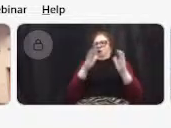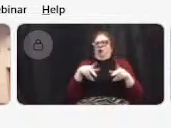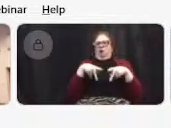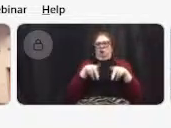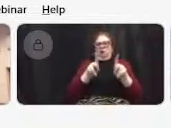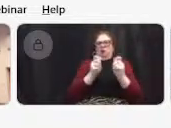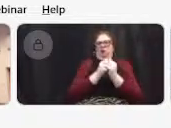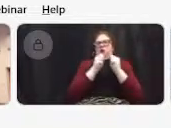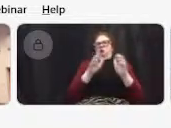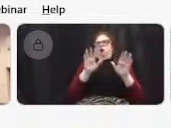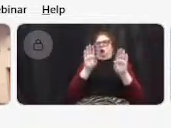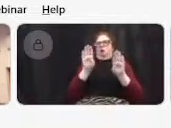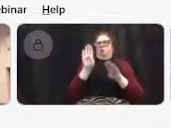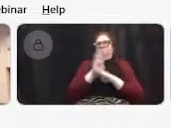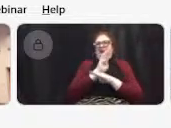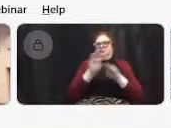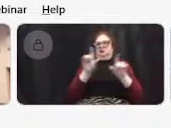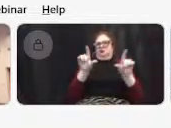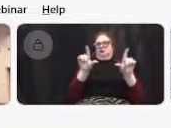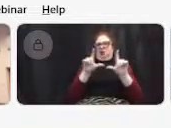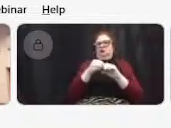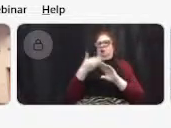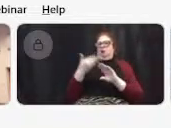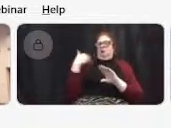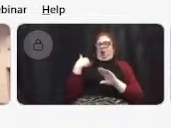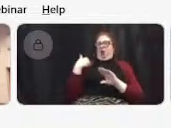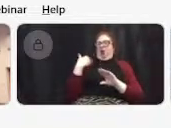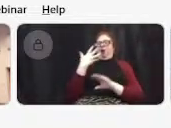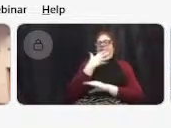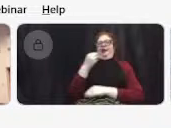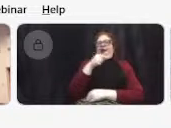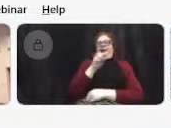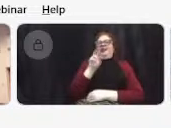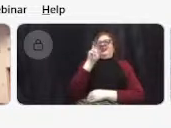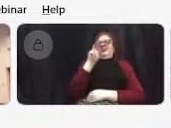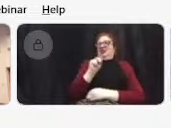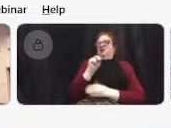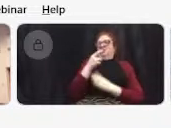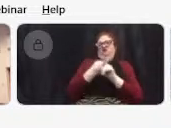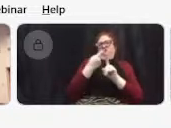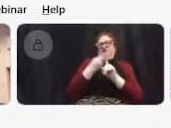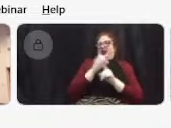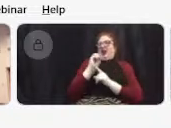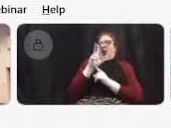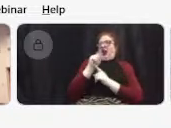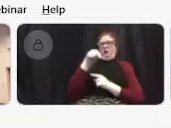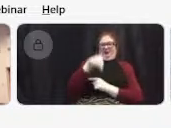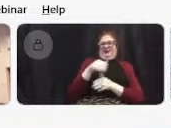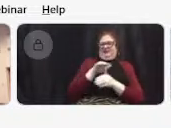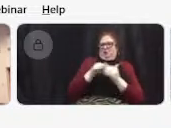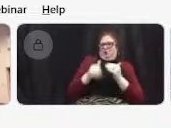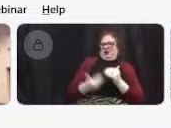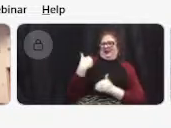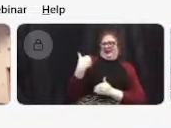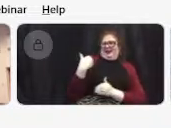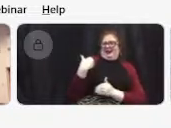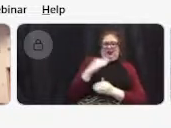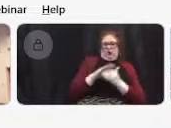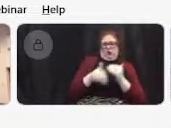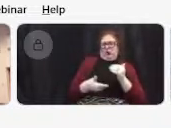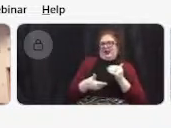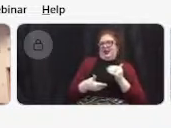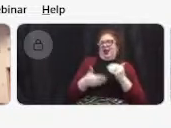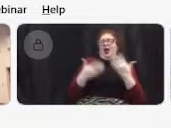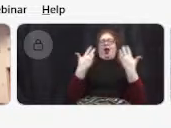business license in the past. And he even rented it this weekend after he was